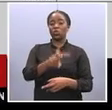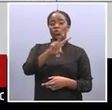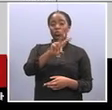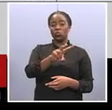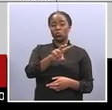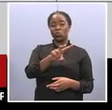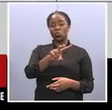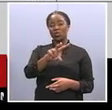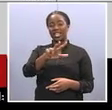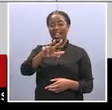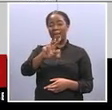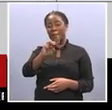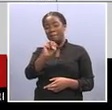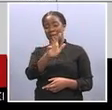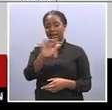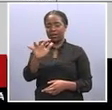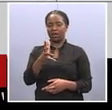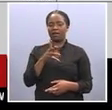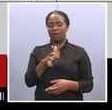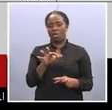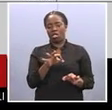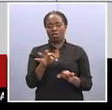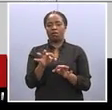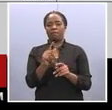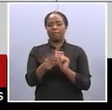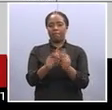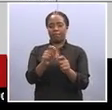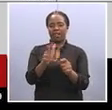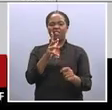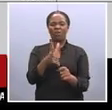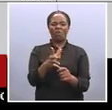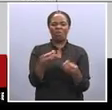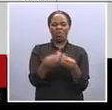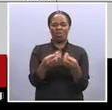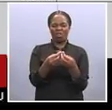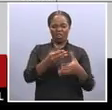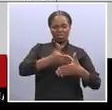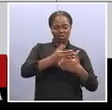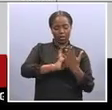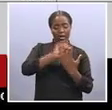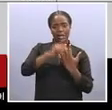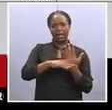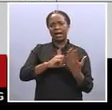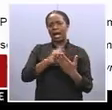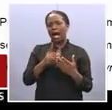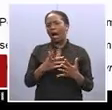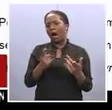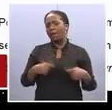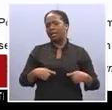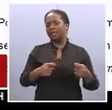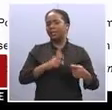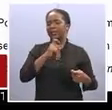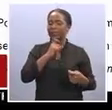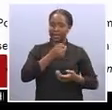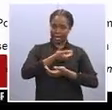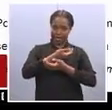270 million rand was budgeted for the expanded public works program. It's unclear how much of that was actually spent. The Public